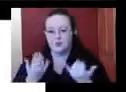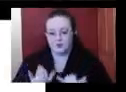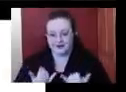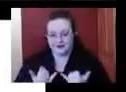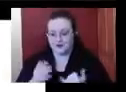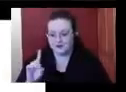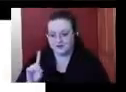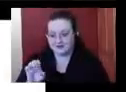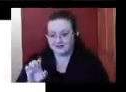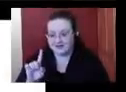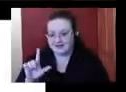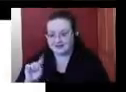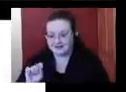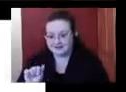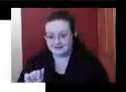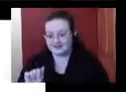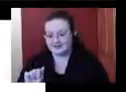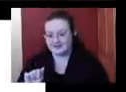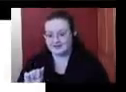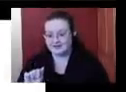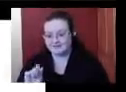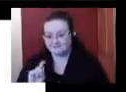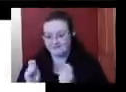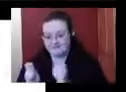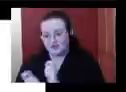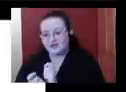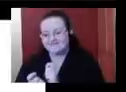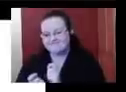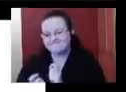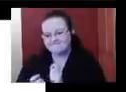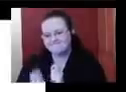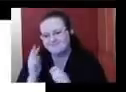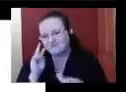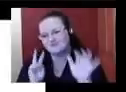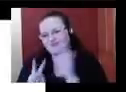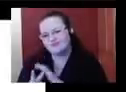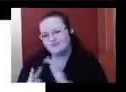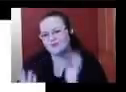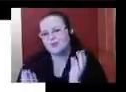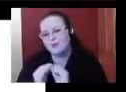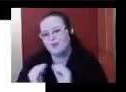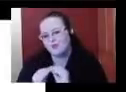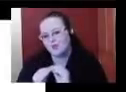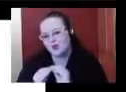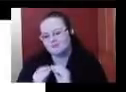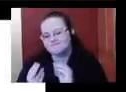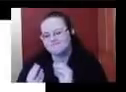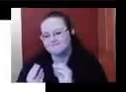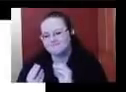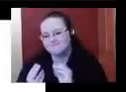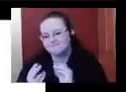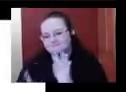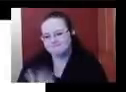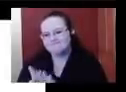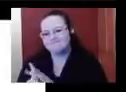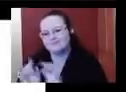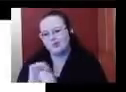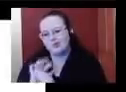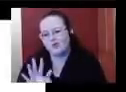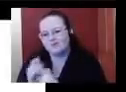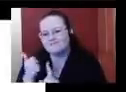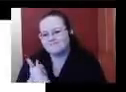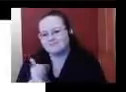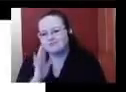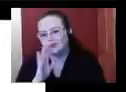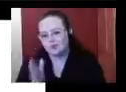in our community, I fully expect that there will be more student cases and exposures to come this fall. That's why it's so